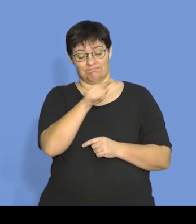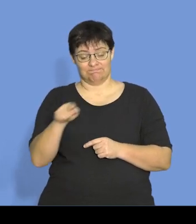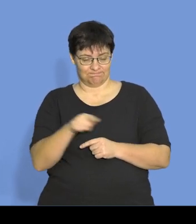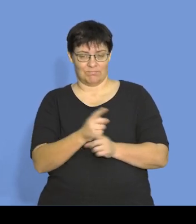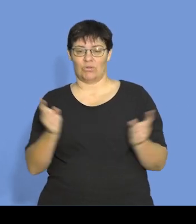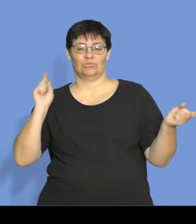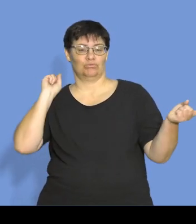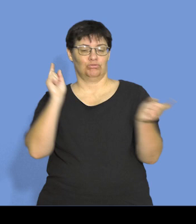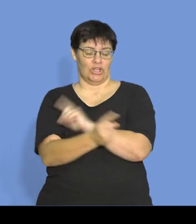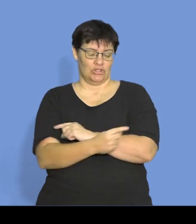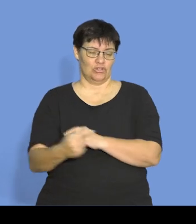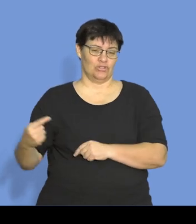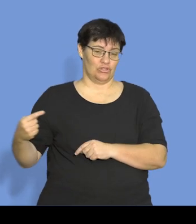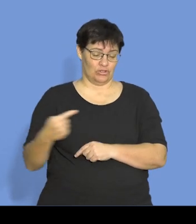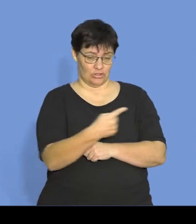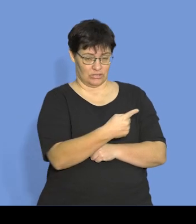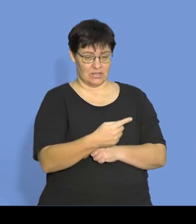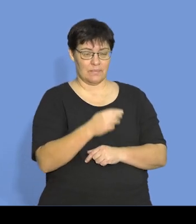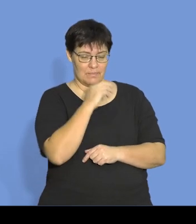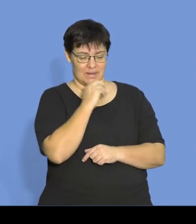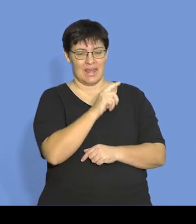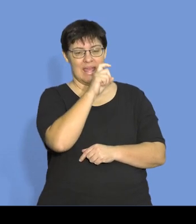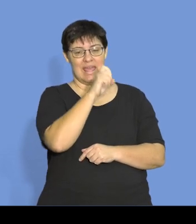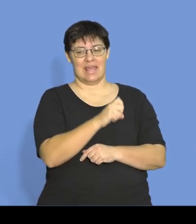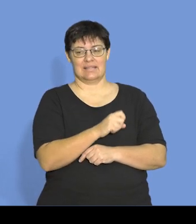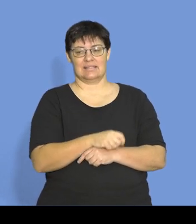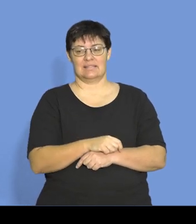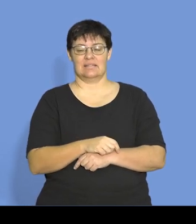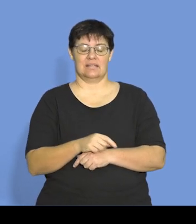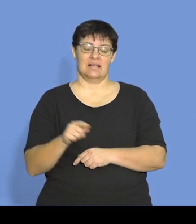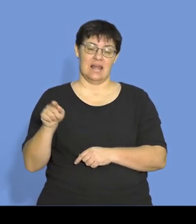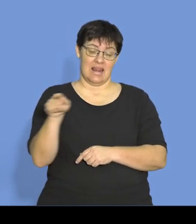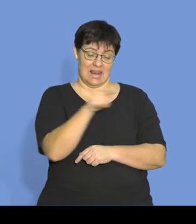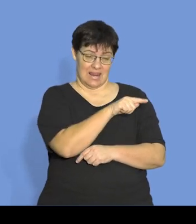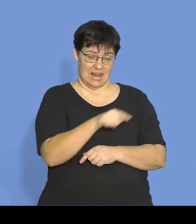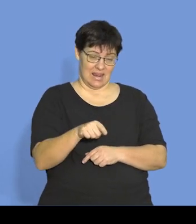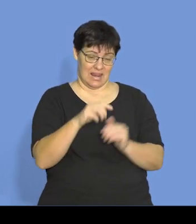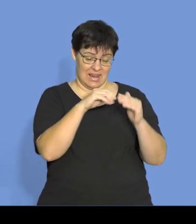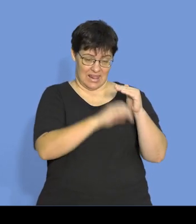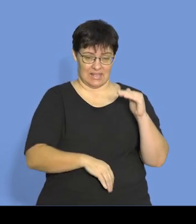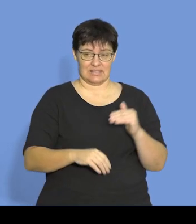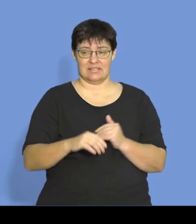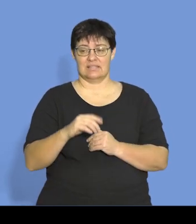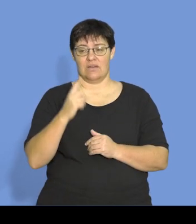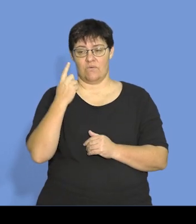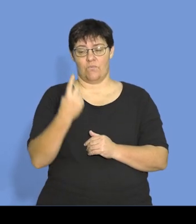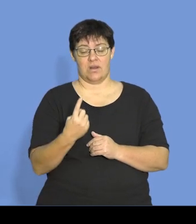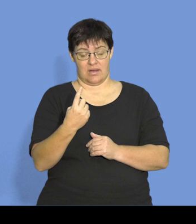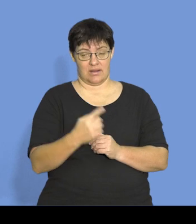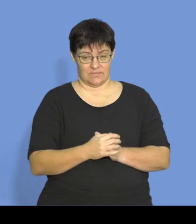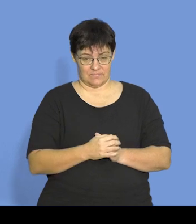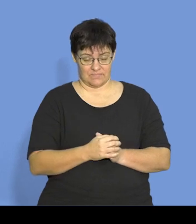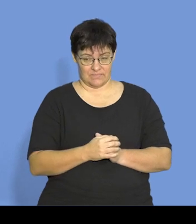the direction of your inequality must change, so it becomes x is now less than 1. And